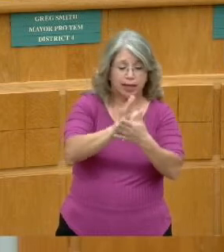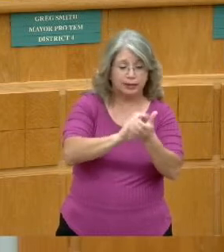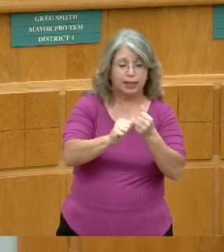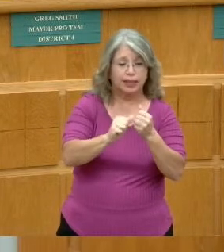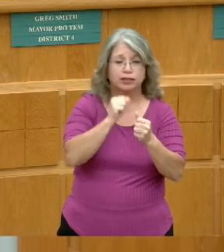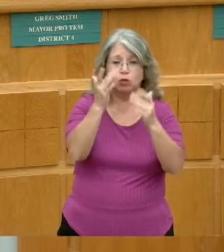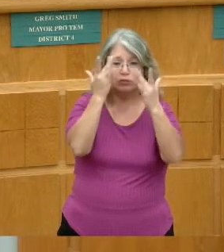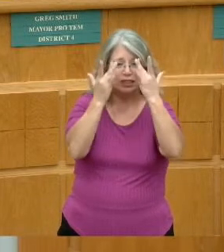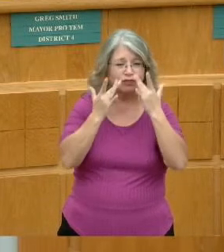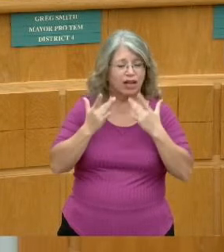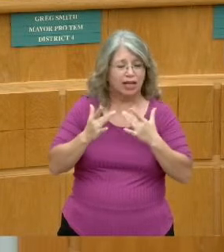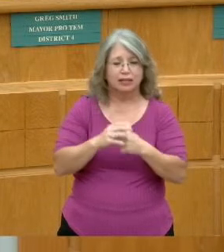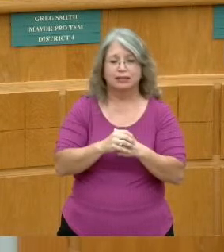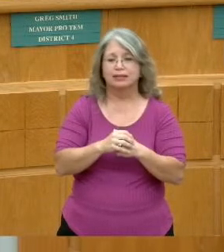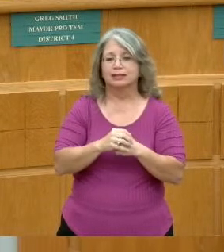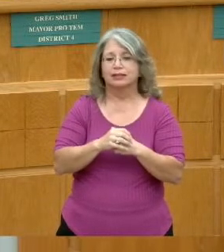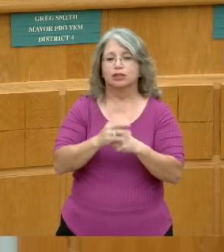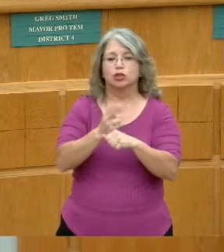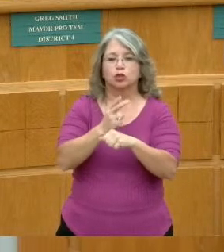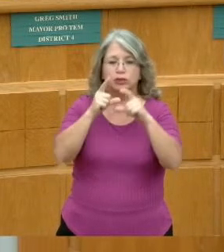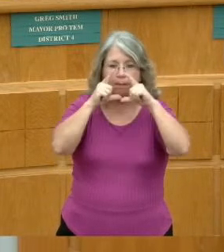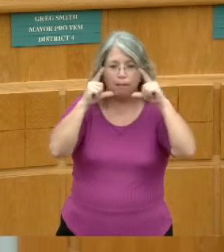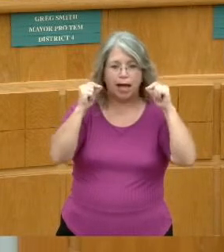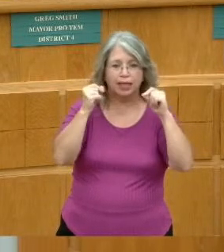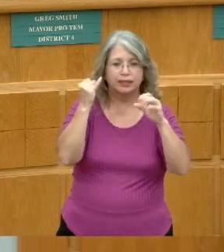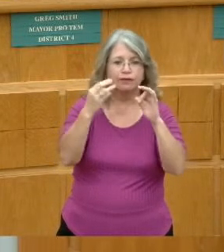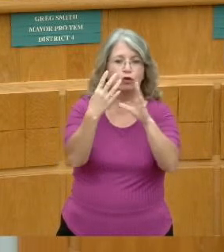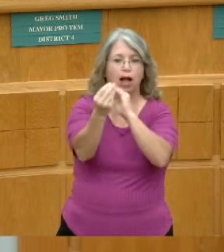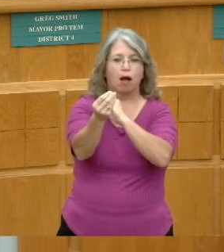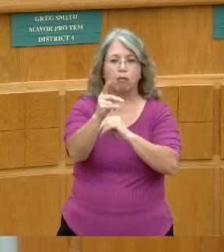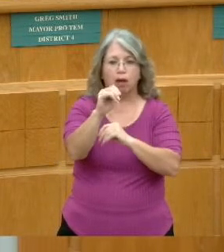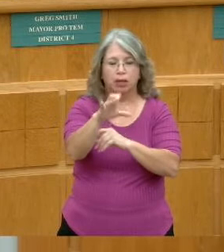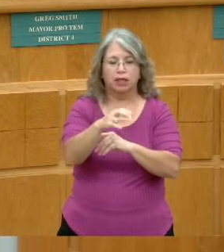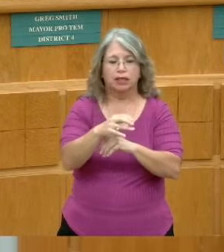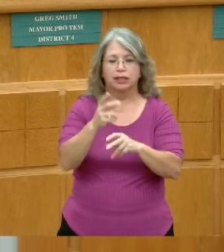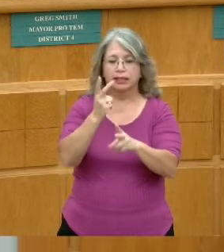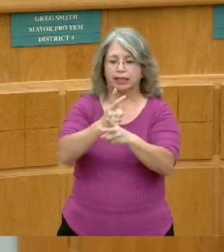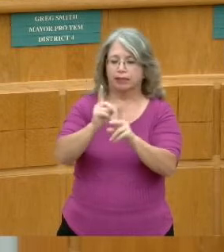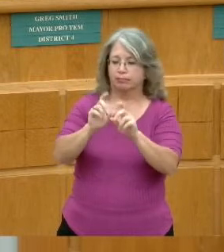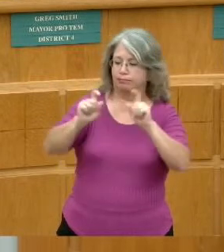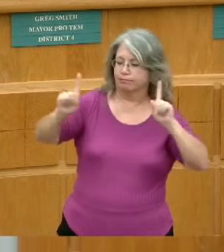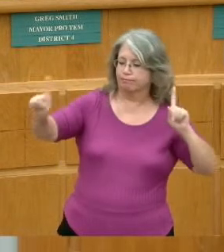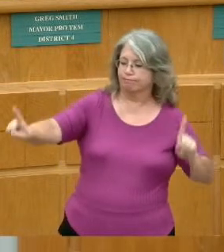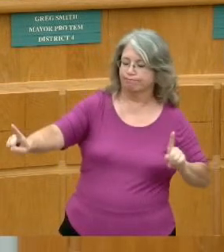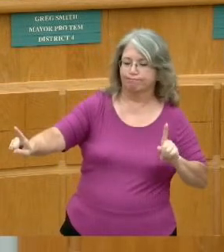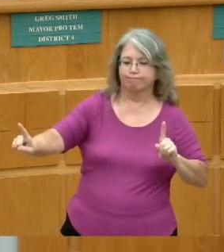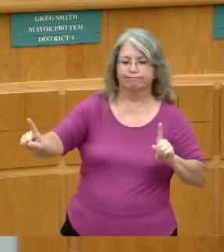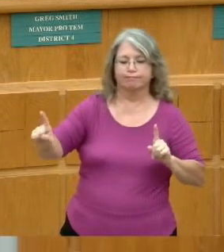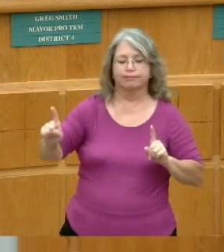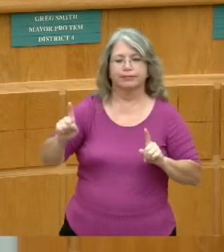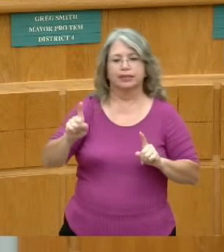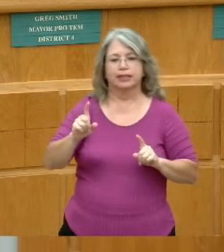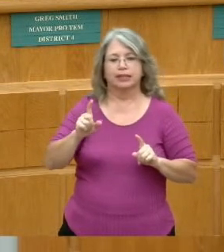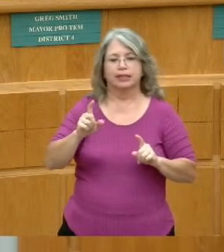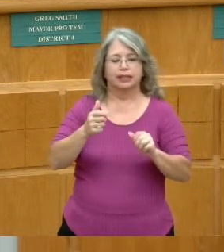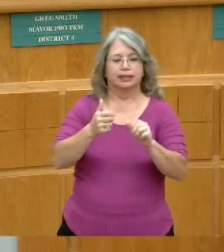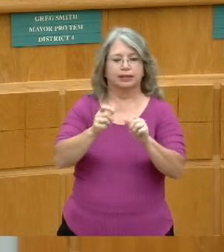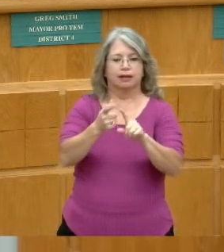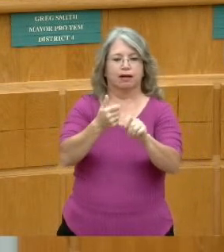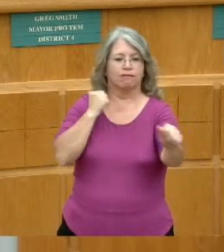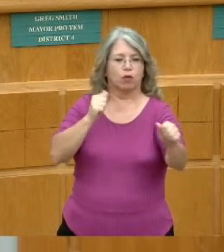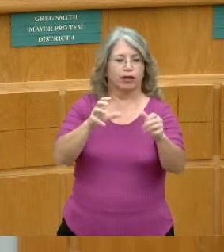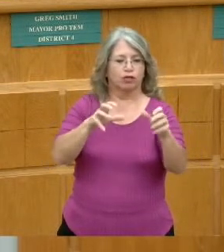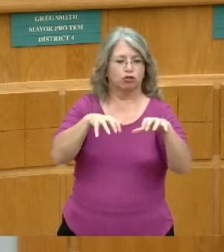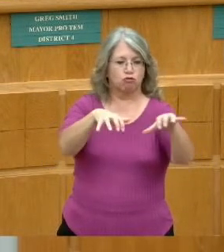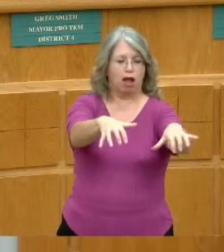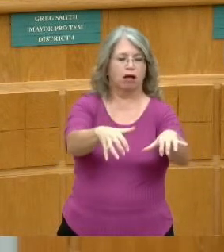your face with dirty hands. Use a face mask if you're in public. Stay 6 feet, social distance, and stay away from crowds. Stay at home